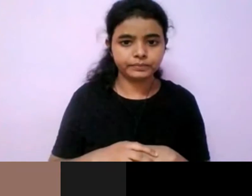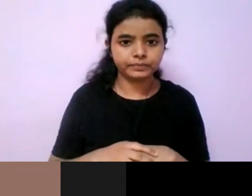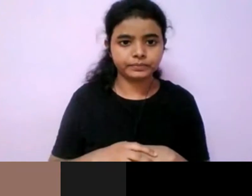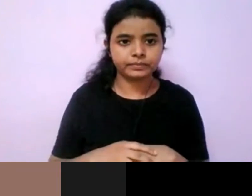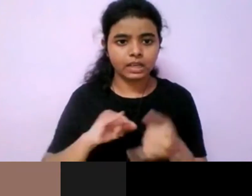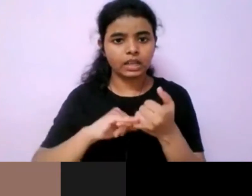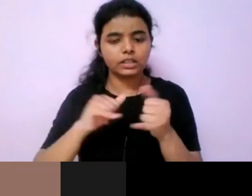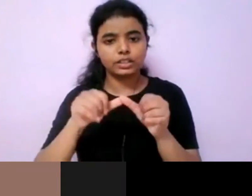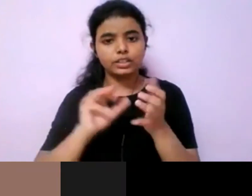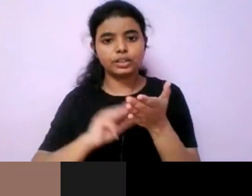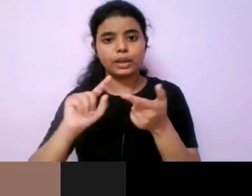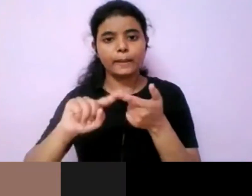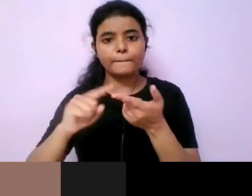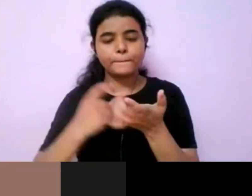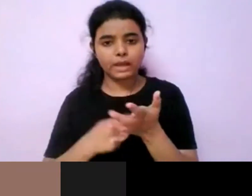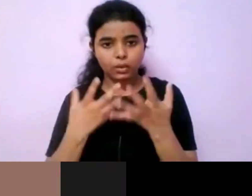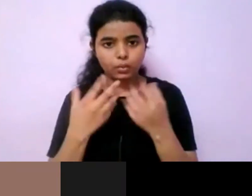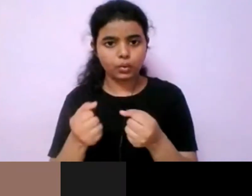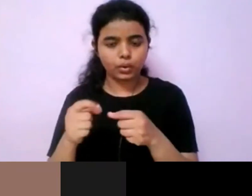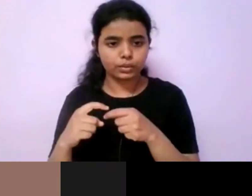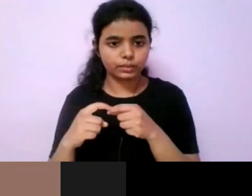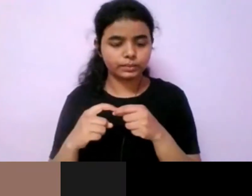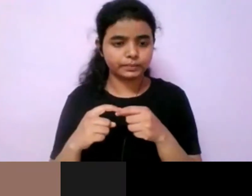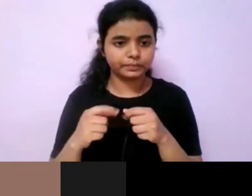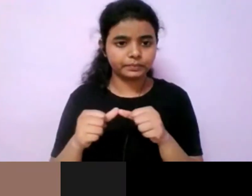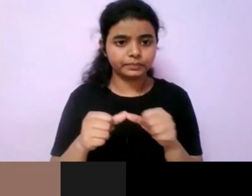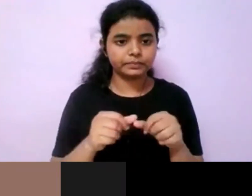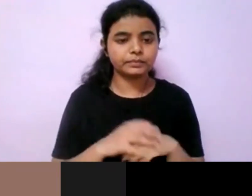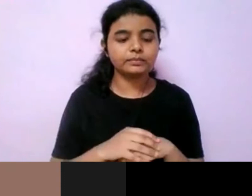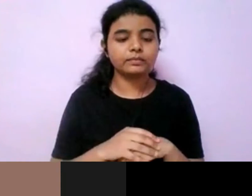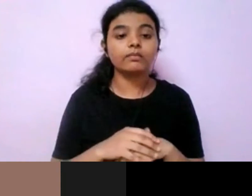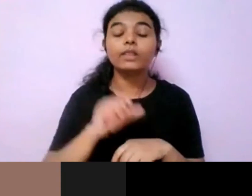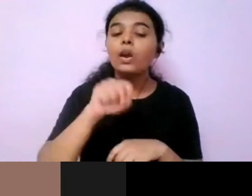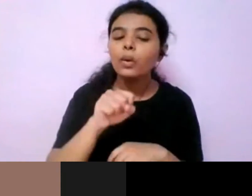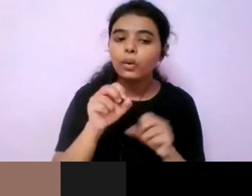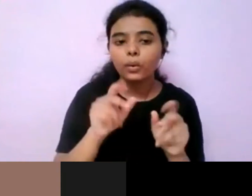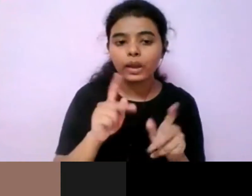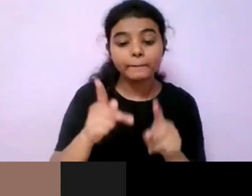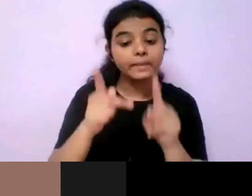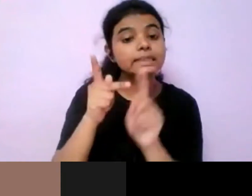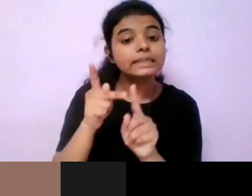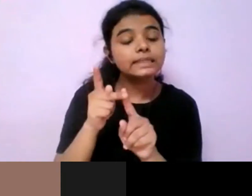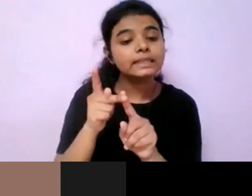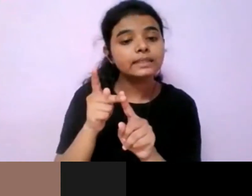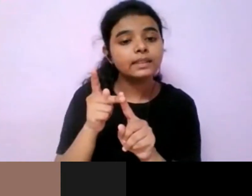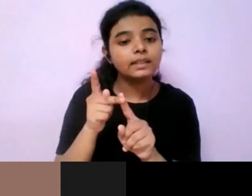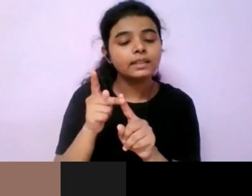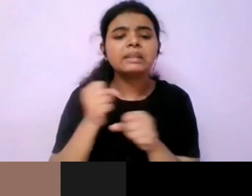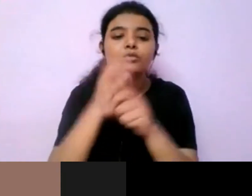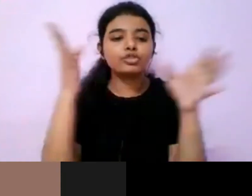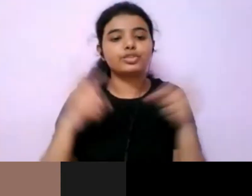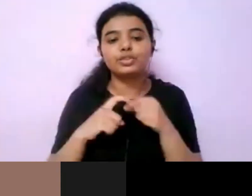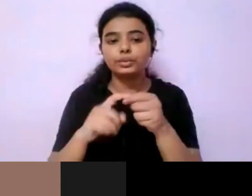Samir, would you want to respond? Yes, yes. And what about the second part of my question? It is quite a general